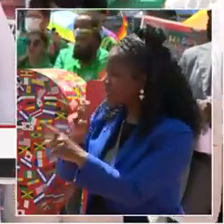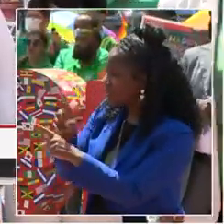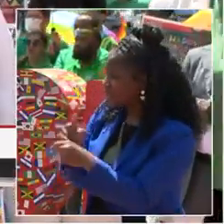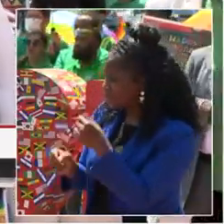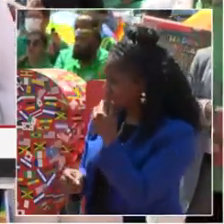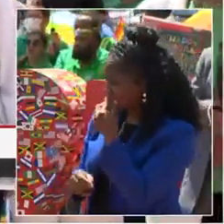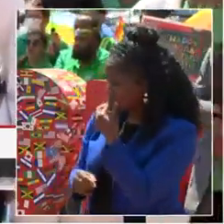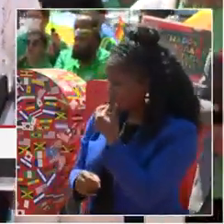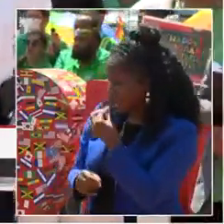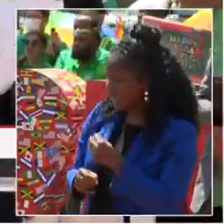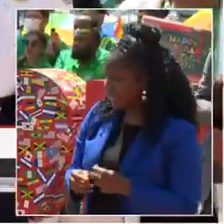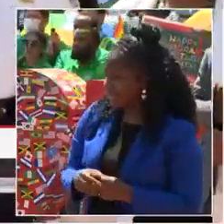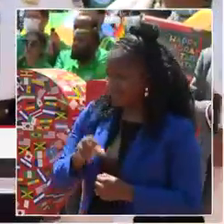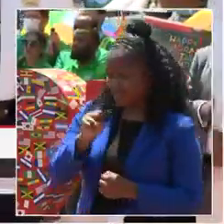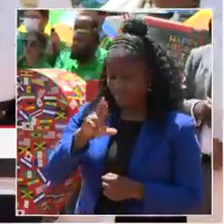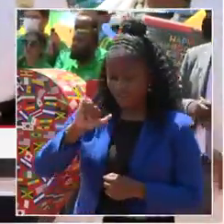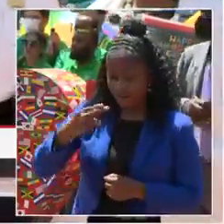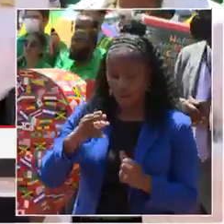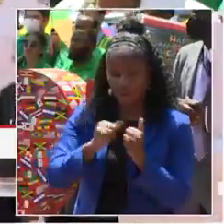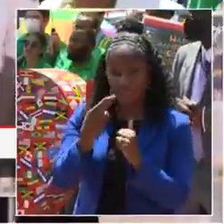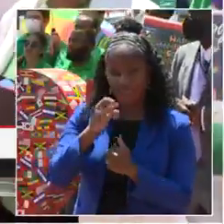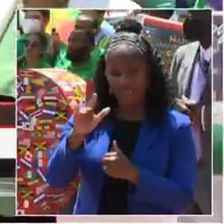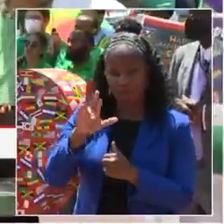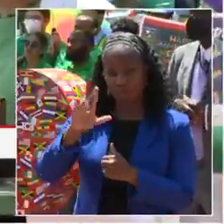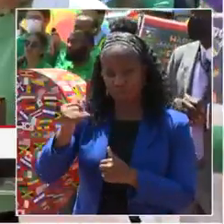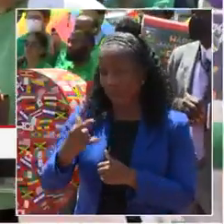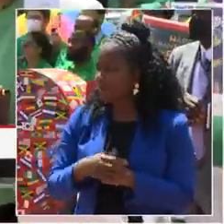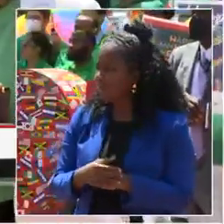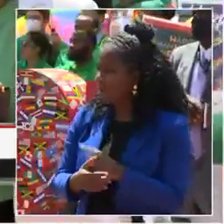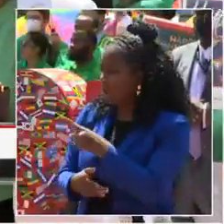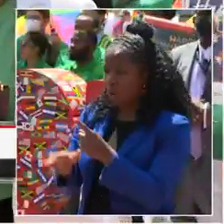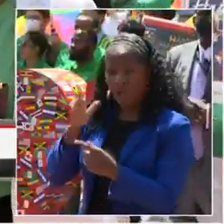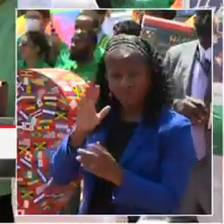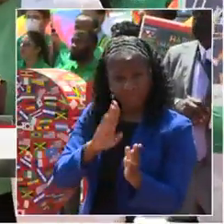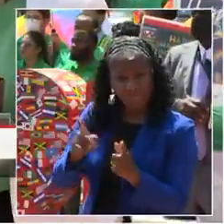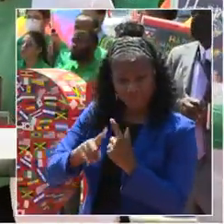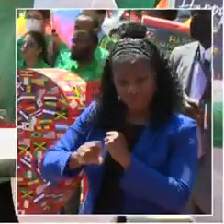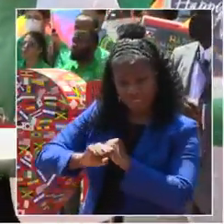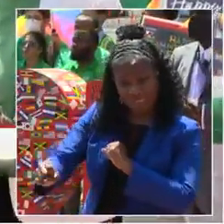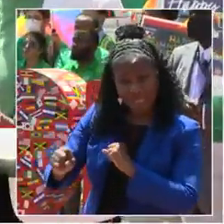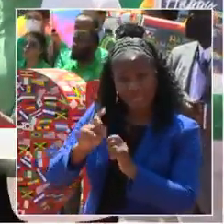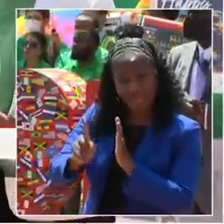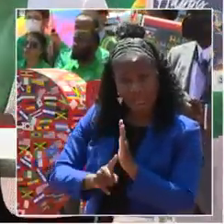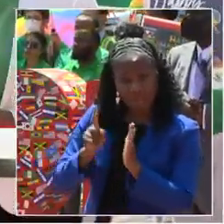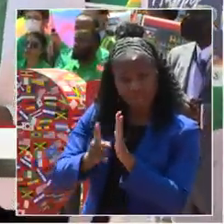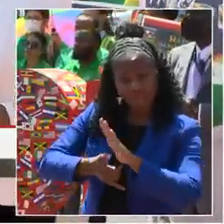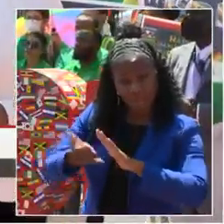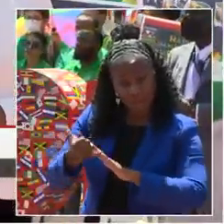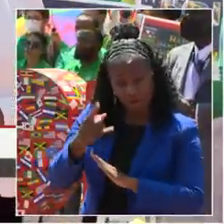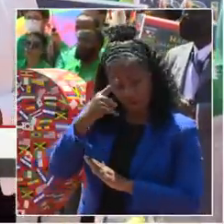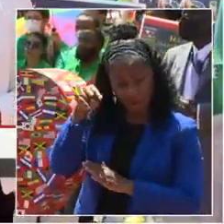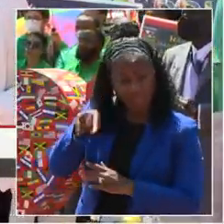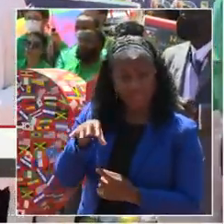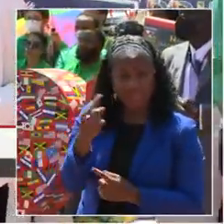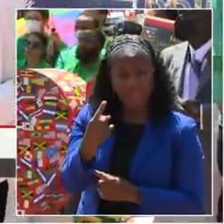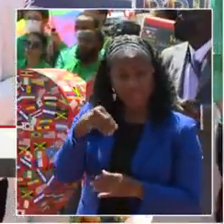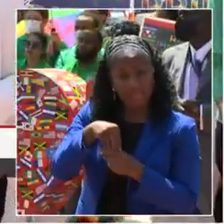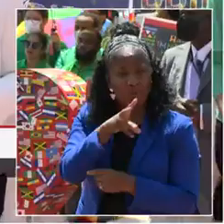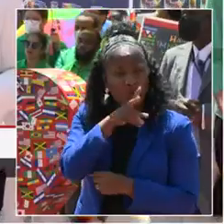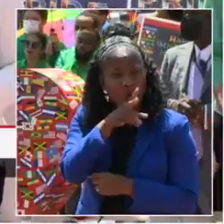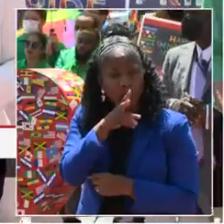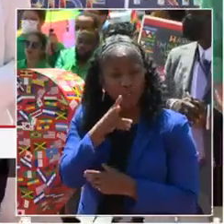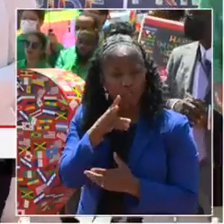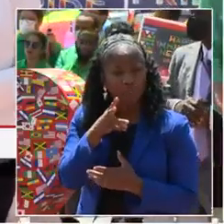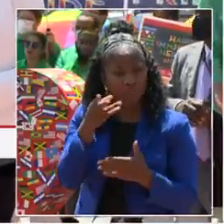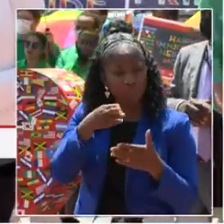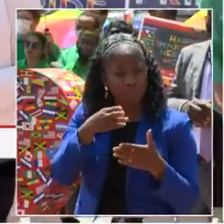Yes. Sarah Payne with the Hill Rag. Is there a plan to extend the hours of the Metro, specifically for the Something in the Water Festival next